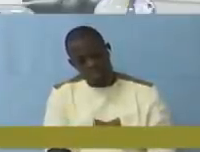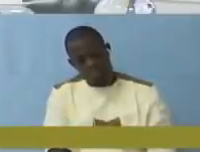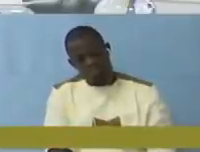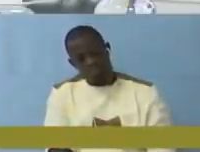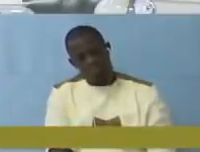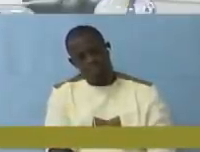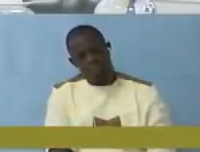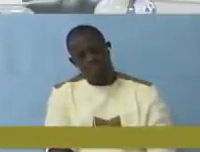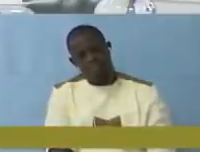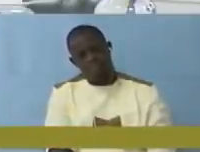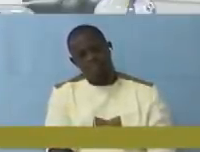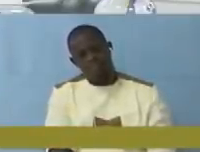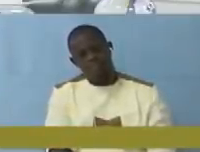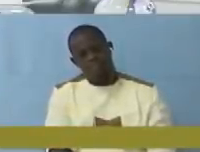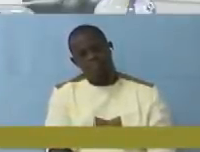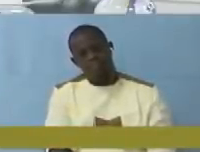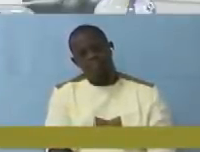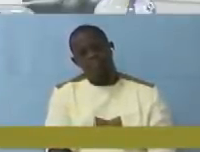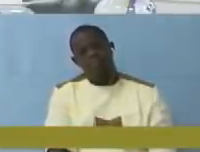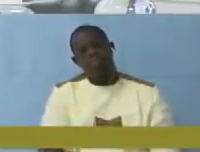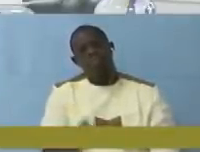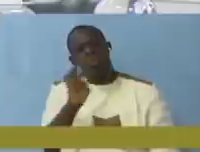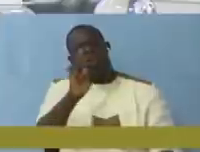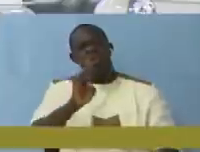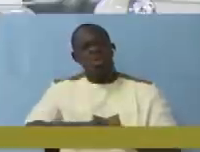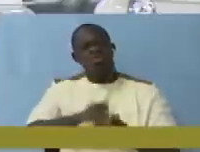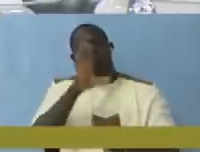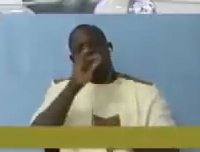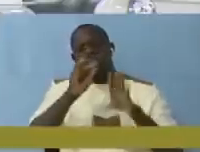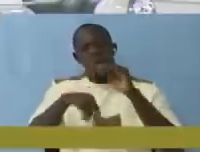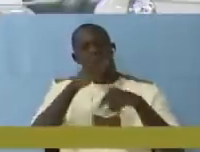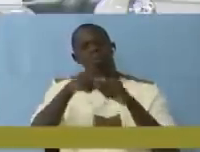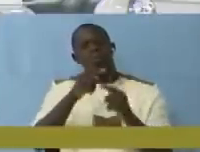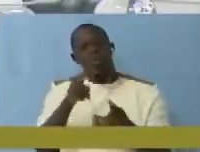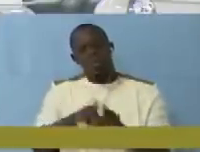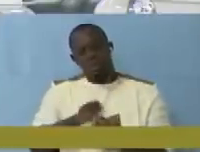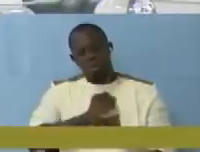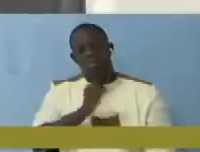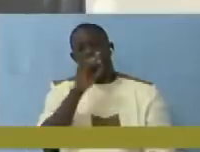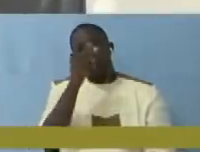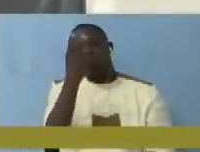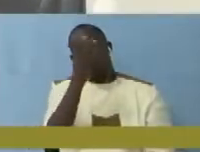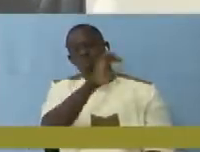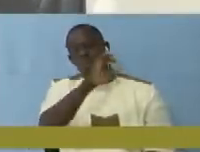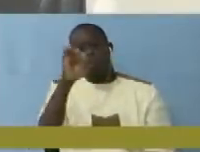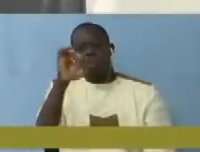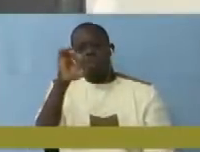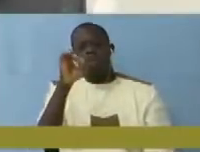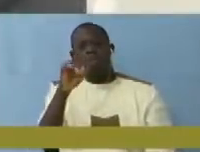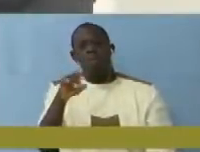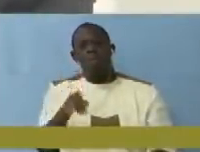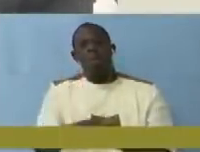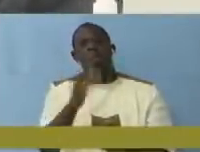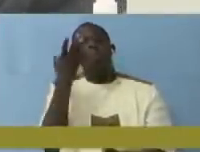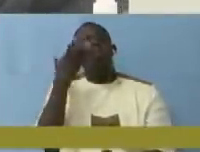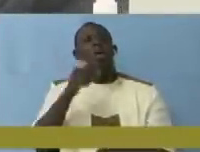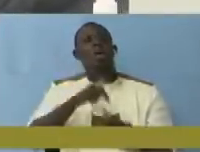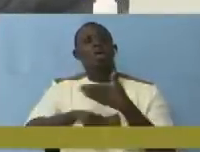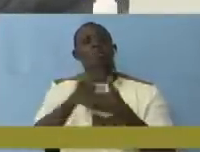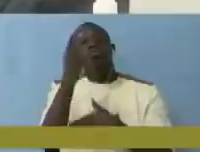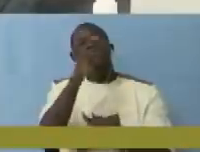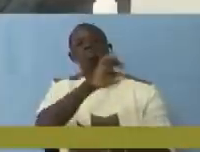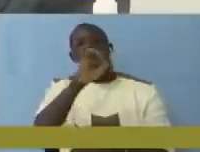ndetara banko kan. Which period are we talking about? The what you man lo for kanja. Sangome ka fa 2000. When in 2000?